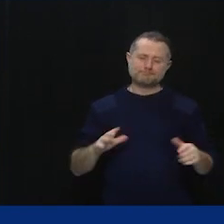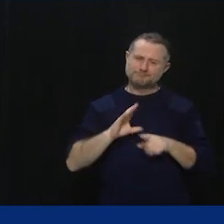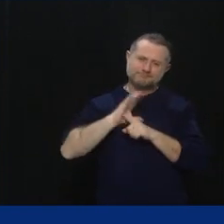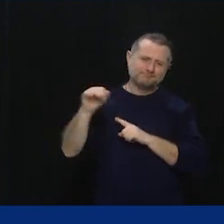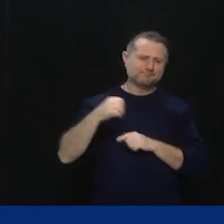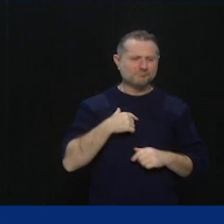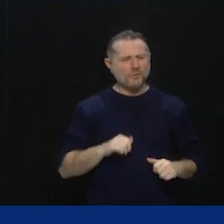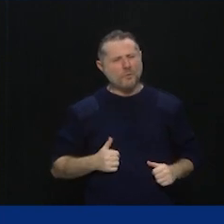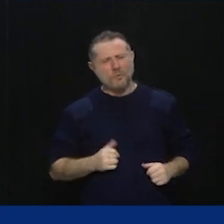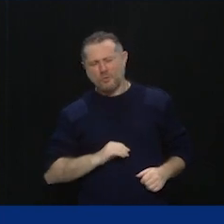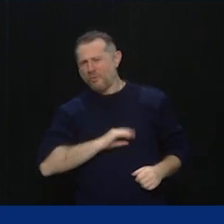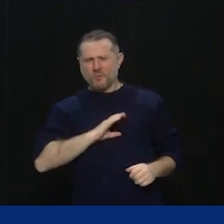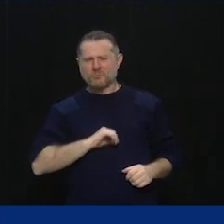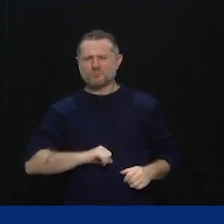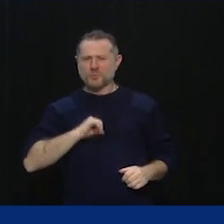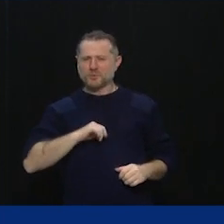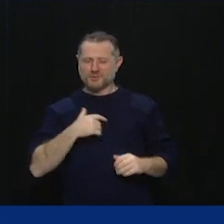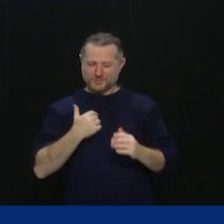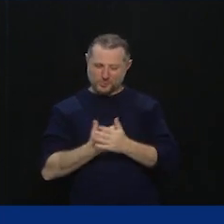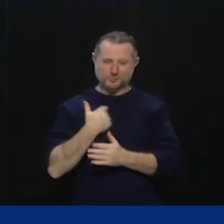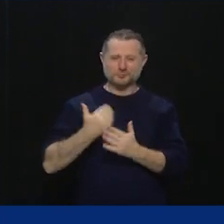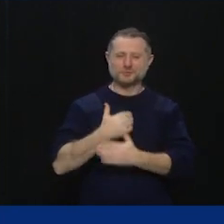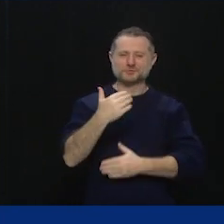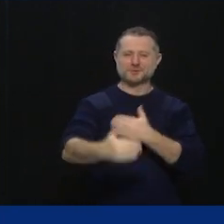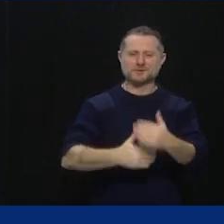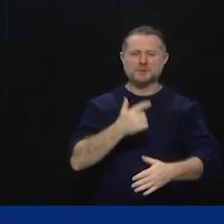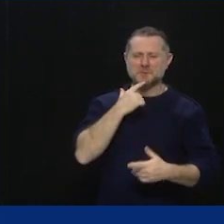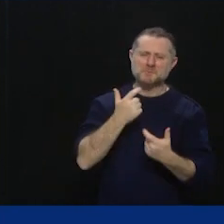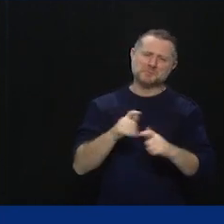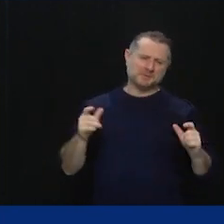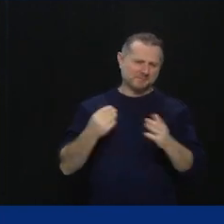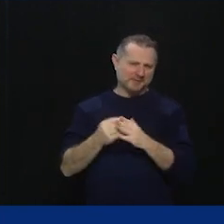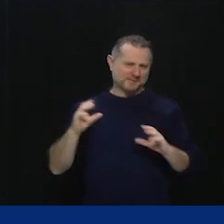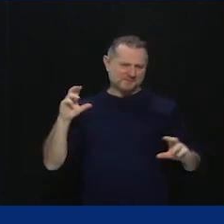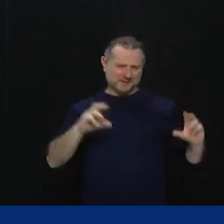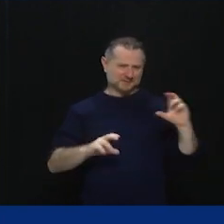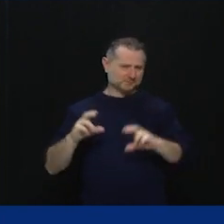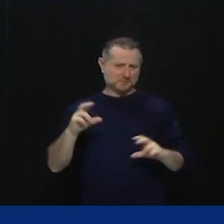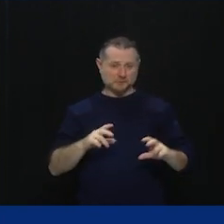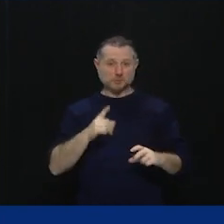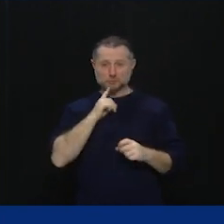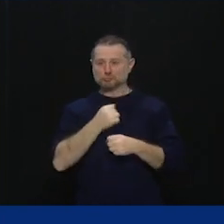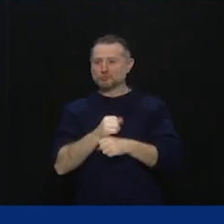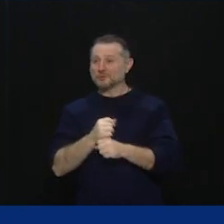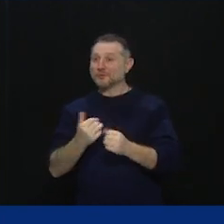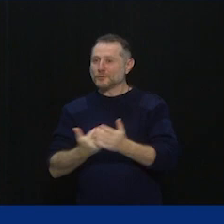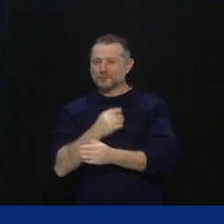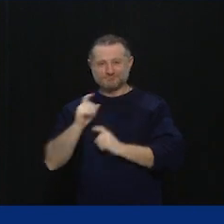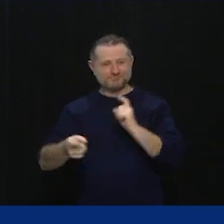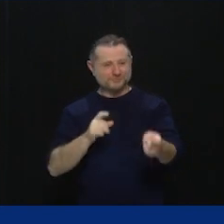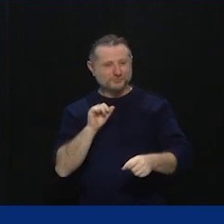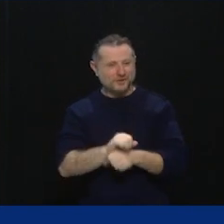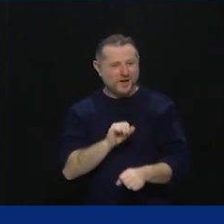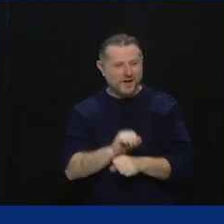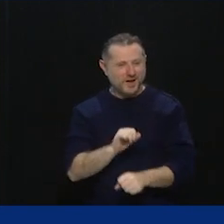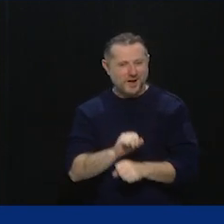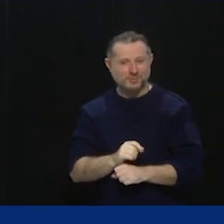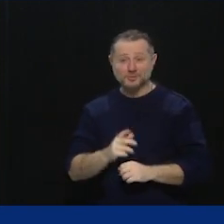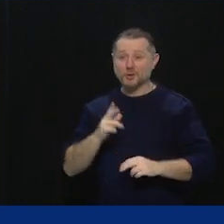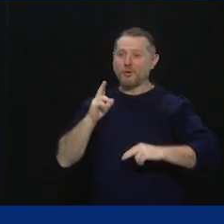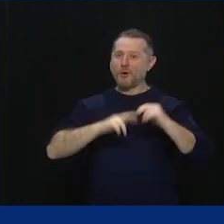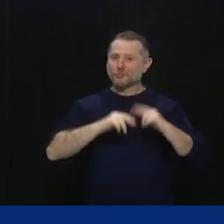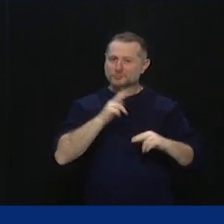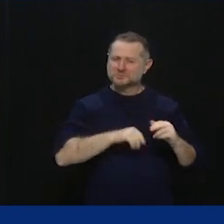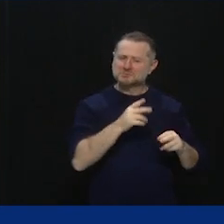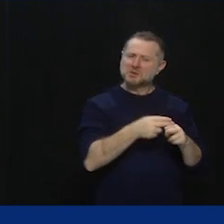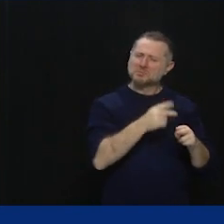be a major investment. It creates jobs. I love the jobs that are being created, the construction jobs, but also the permanent jobs. But it's